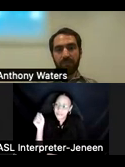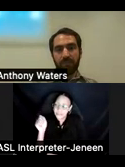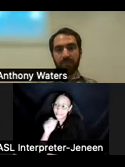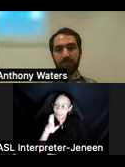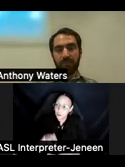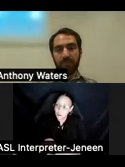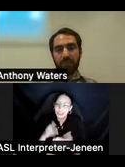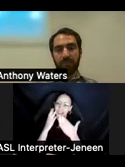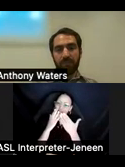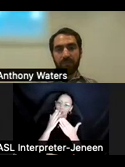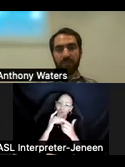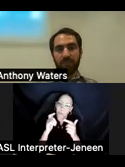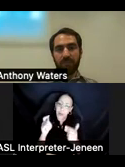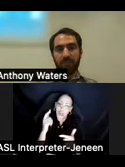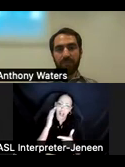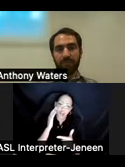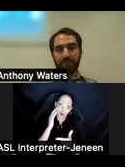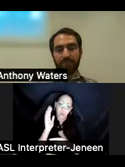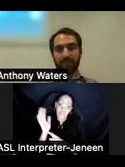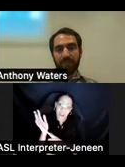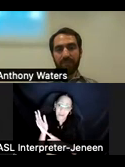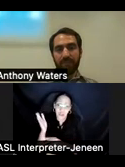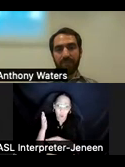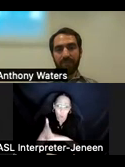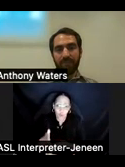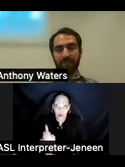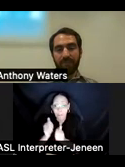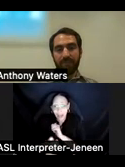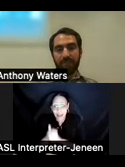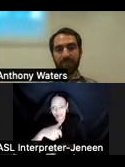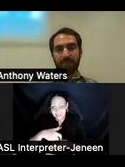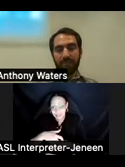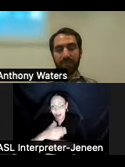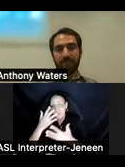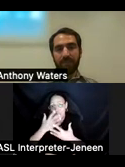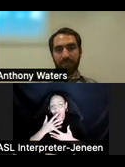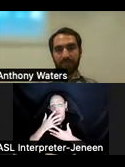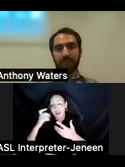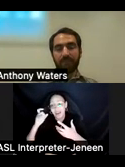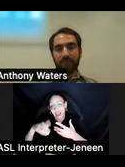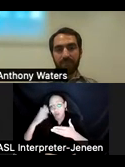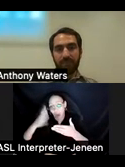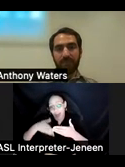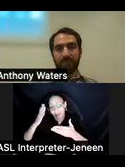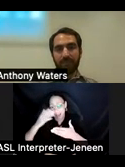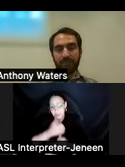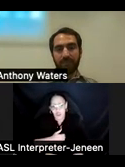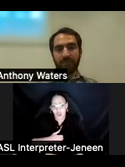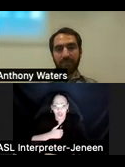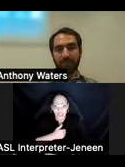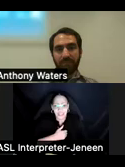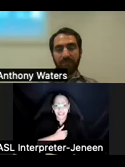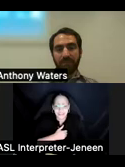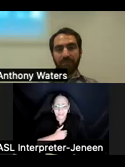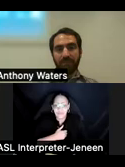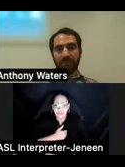Thank you so much. I know we're 5 minutes over, so unfortunately we are going to have to end there. I'm sorry that we